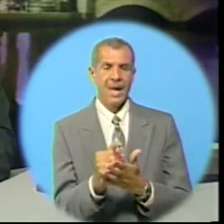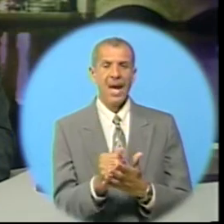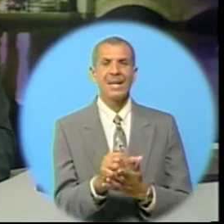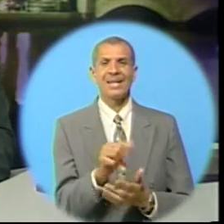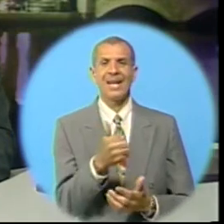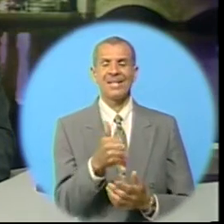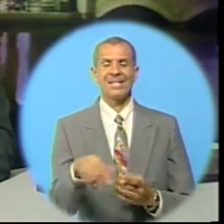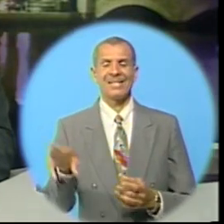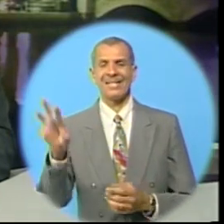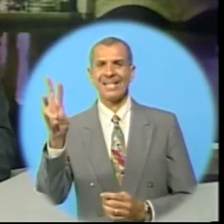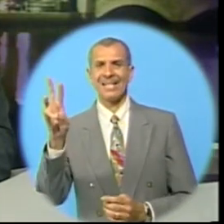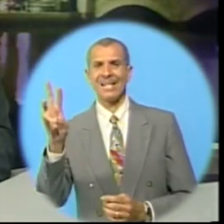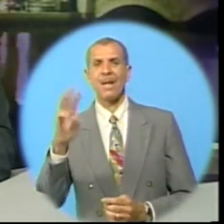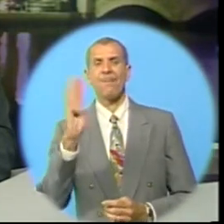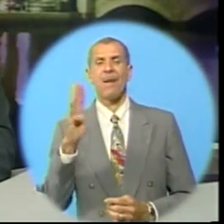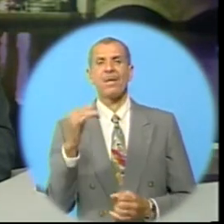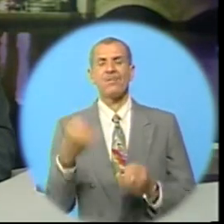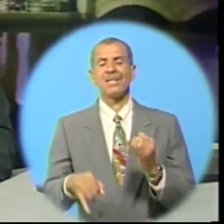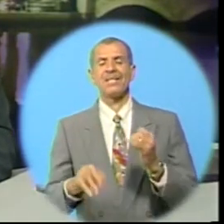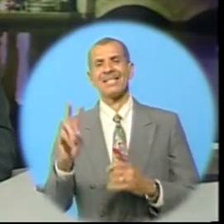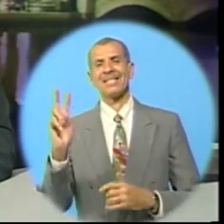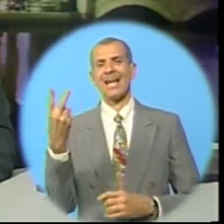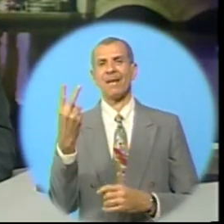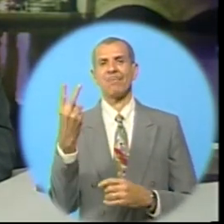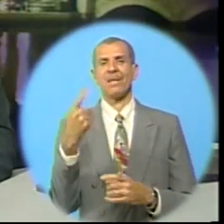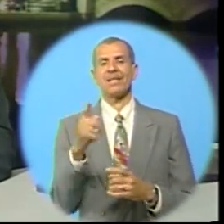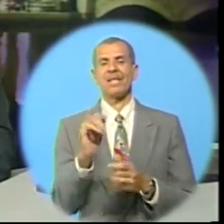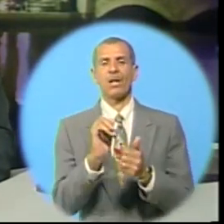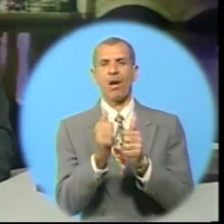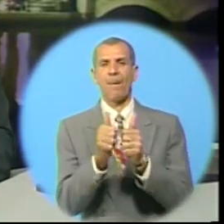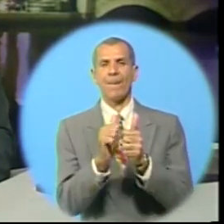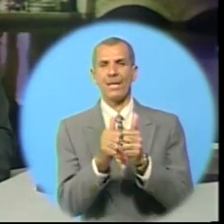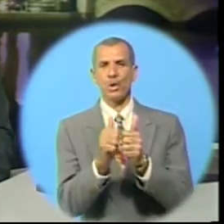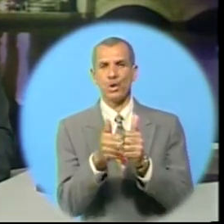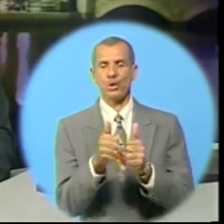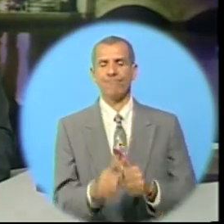The result, though, means that Barbados finished second in that competition.